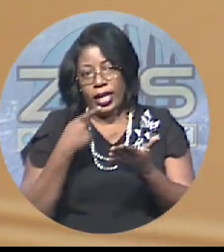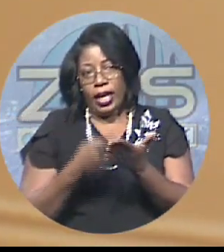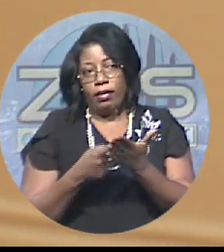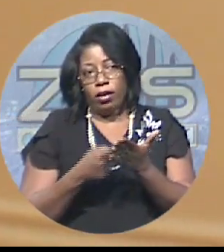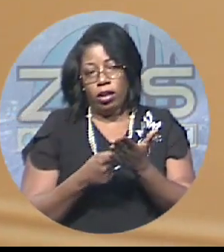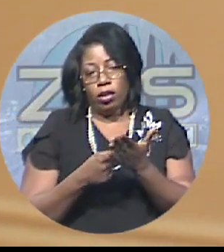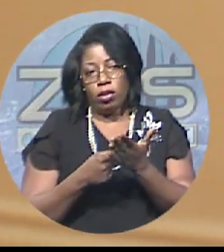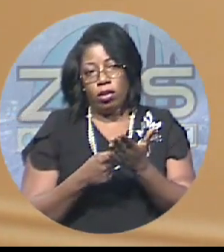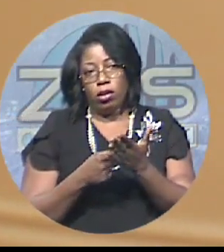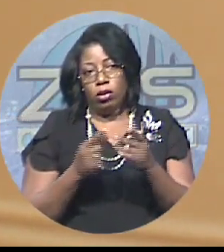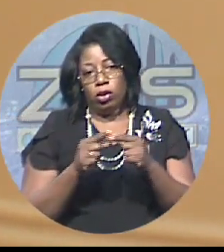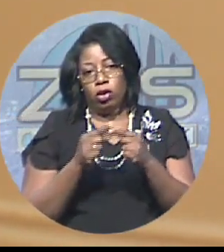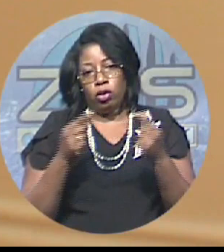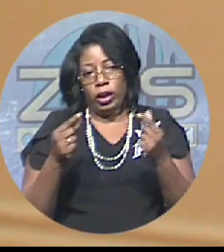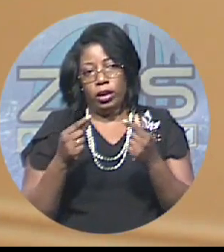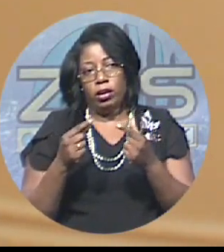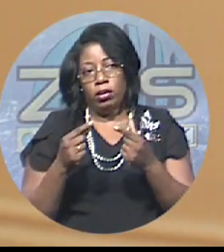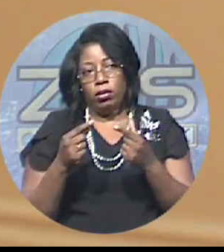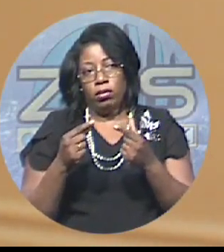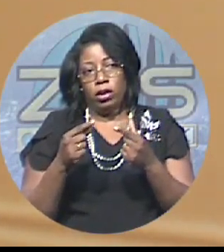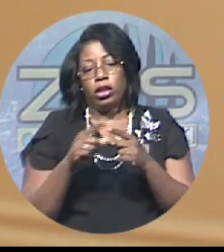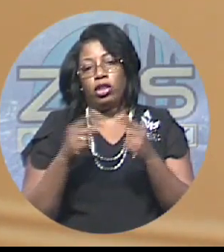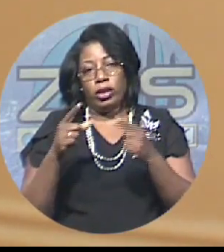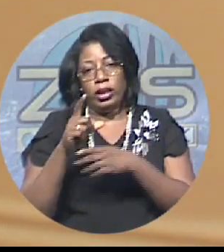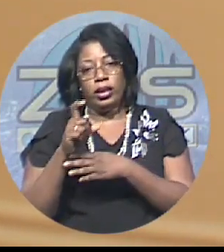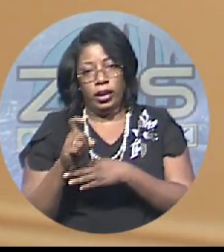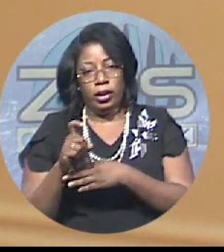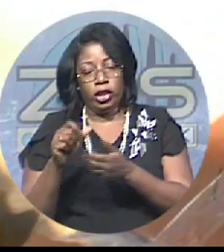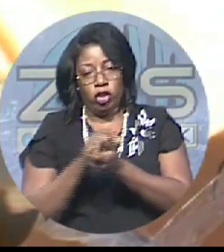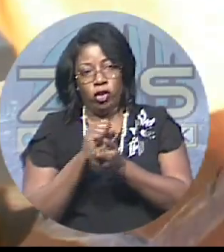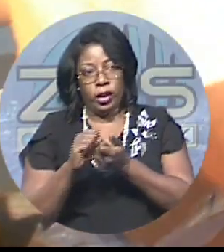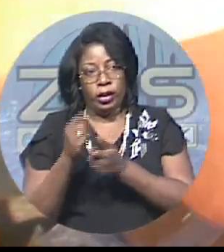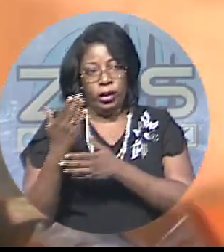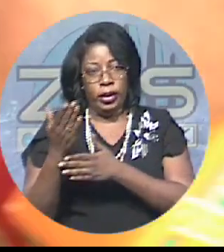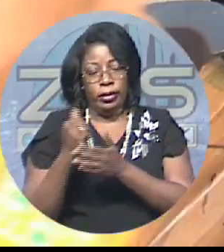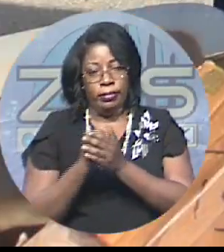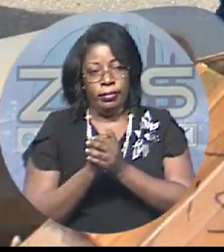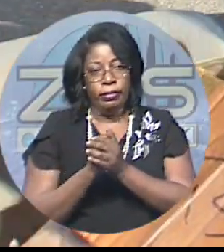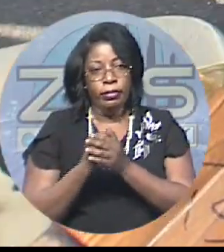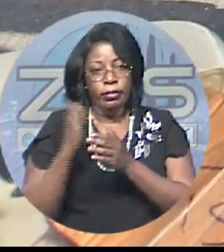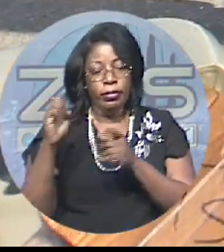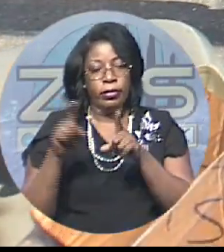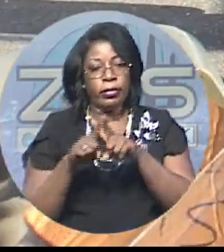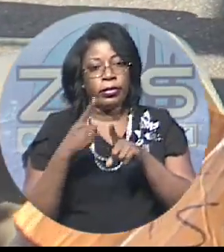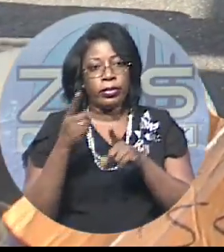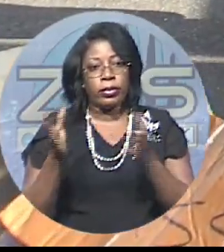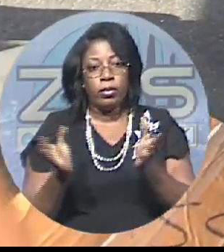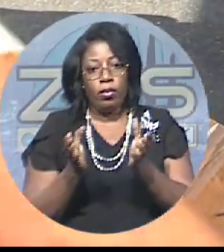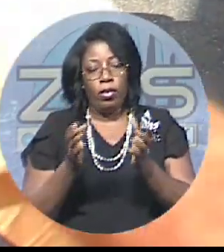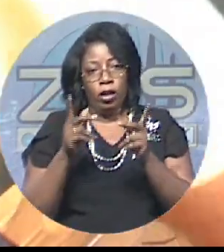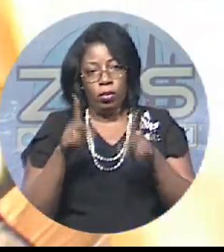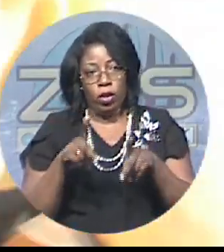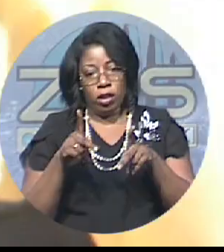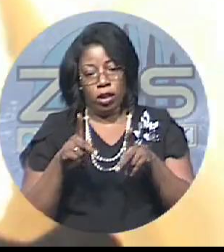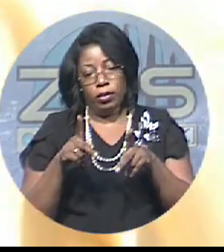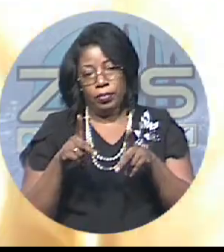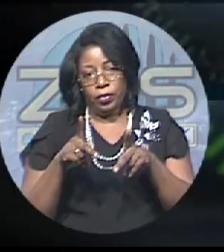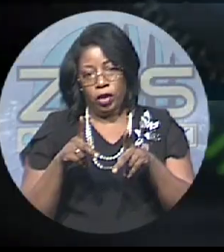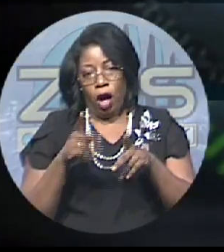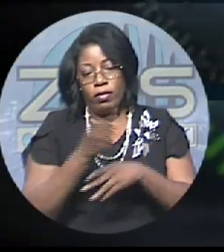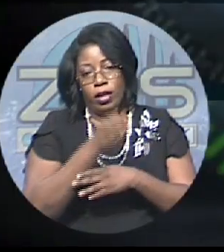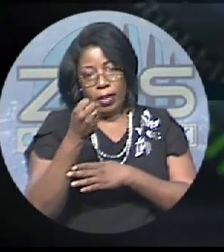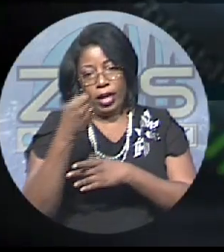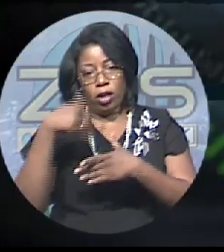great devastation, or I call utter devastation. Prime Minister Christie says he is encouraged by the nonstop flow of supplies going